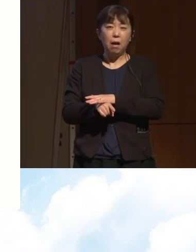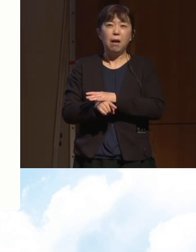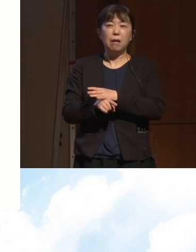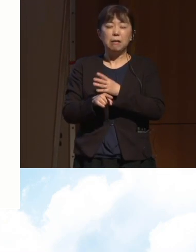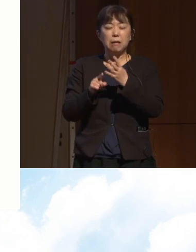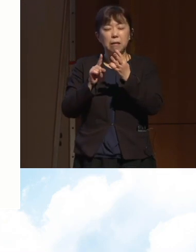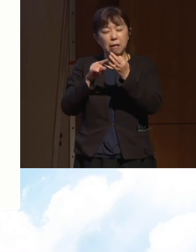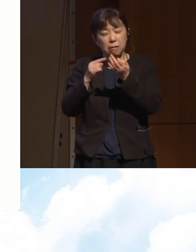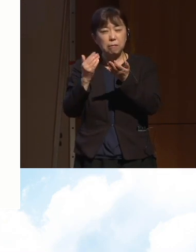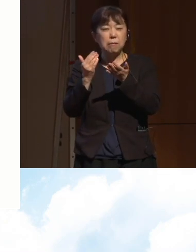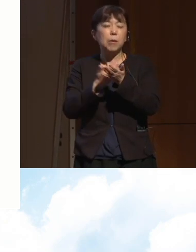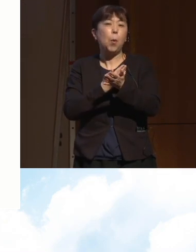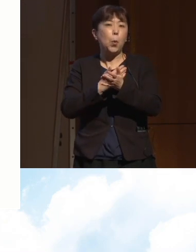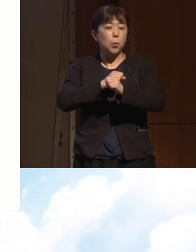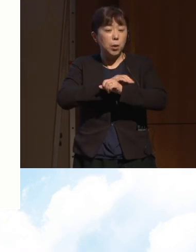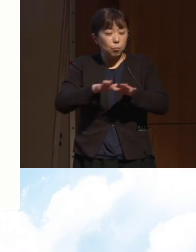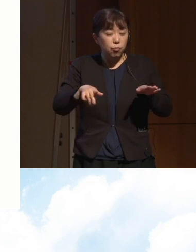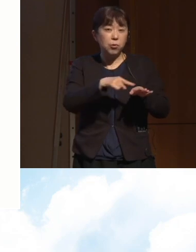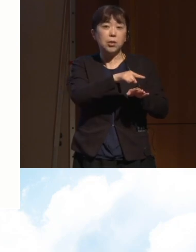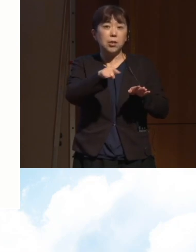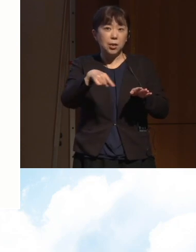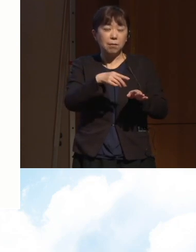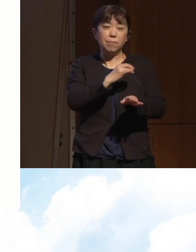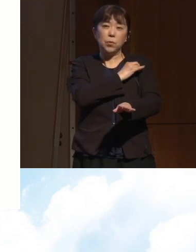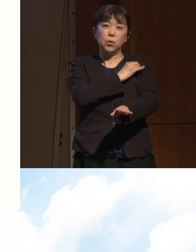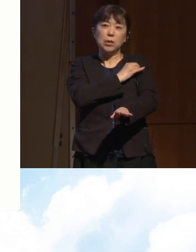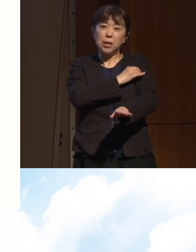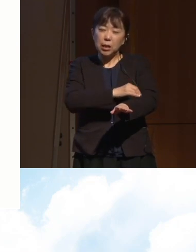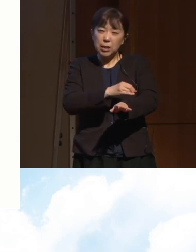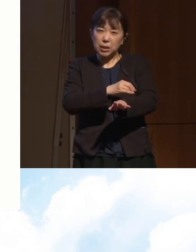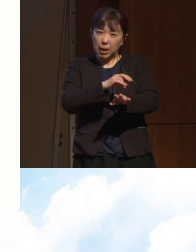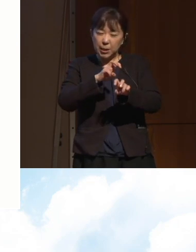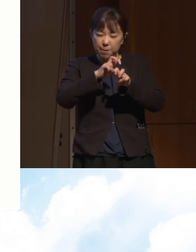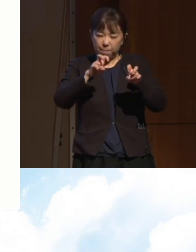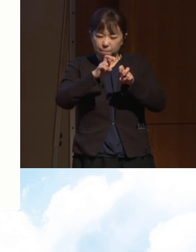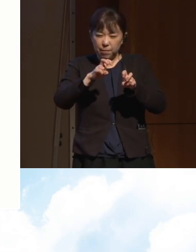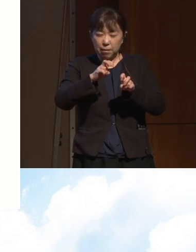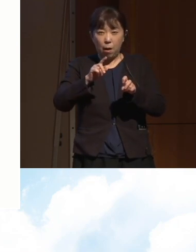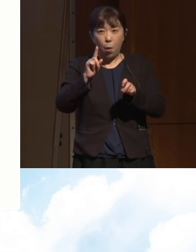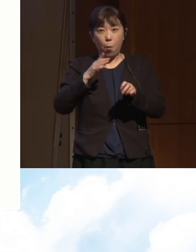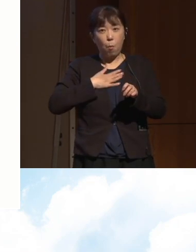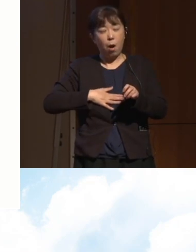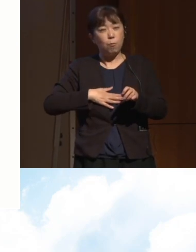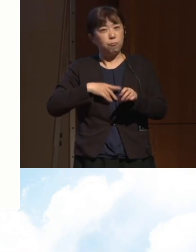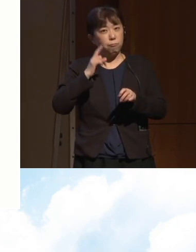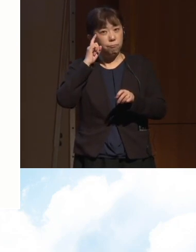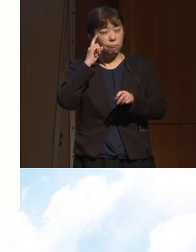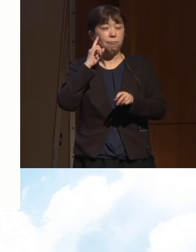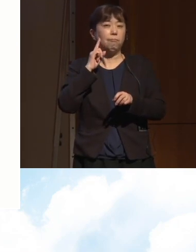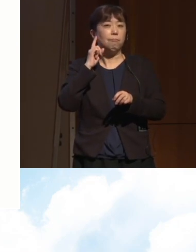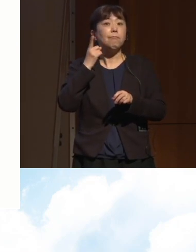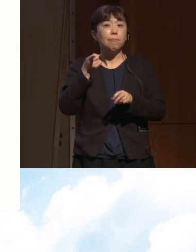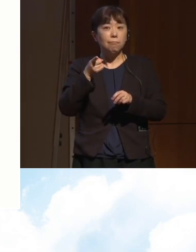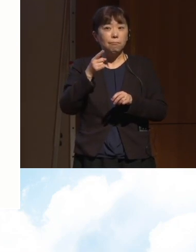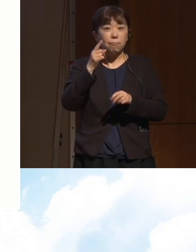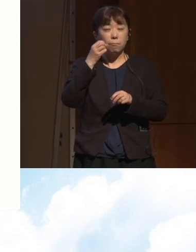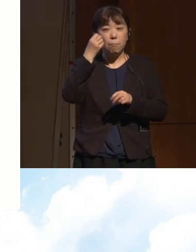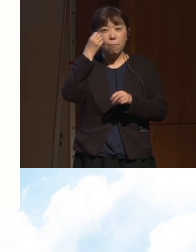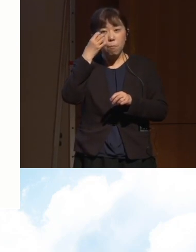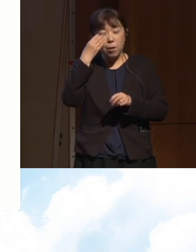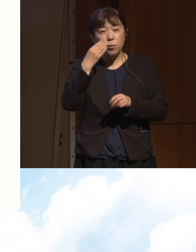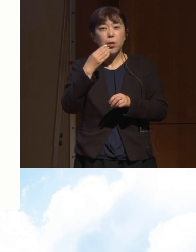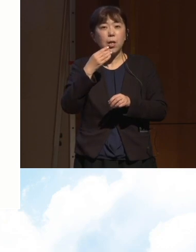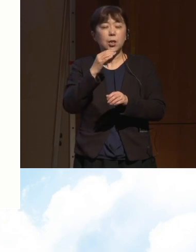to survive. He did a very unconventional clinical study where he took the blood from